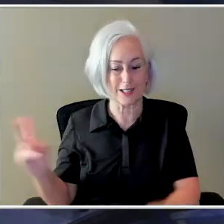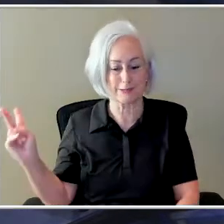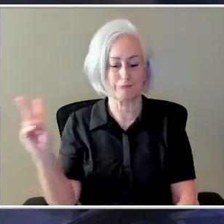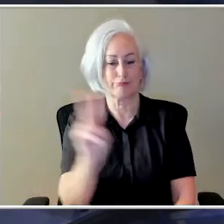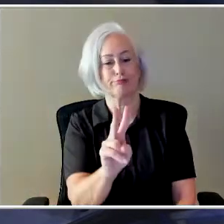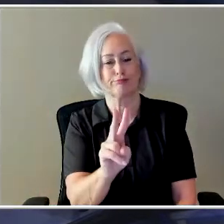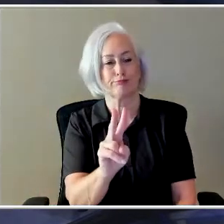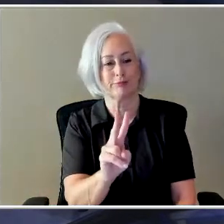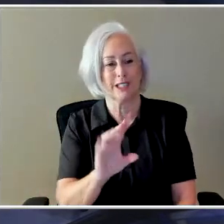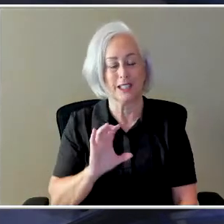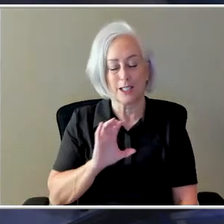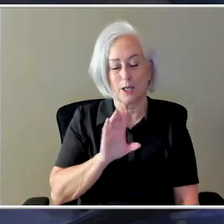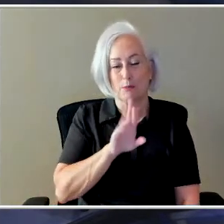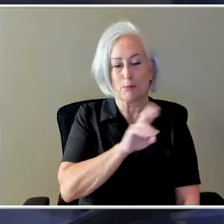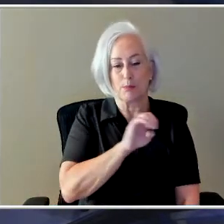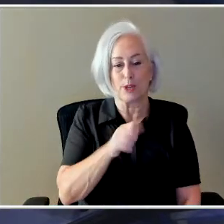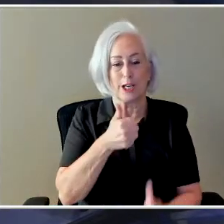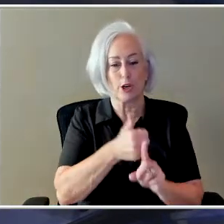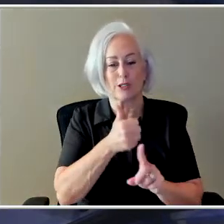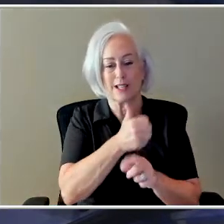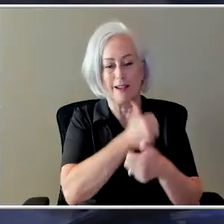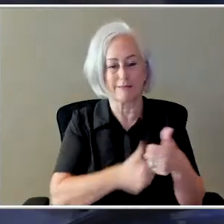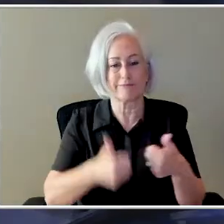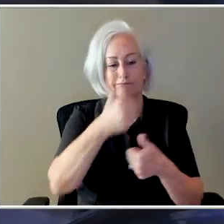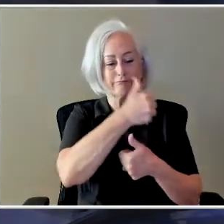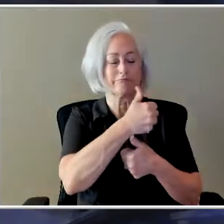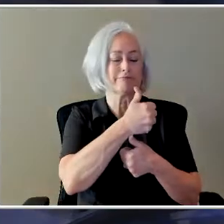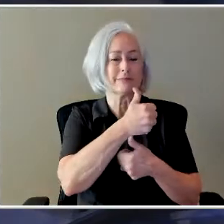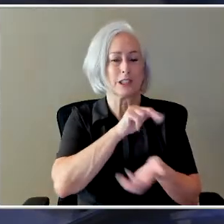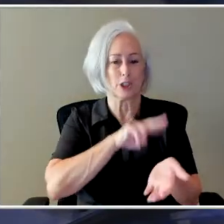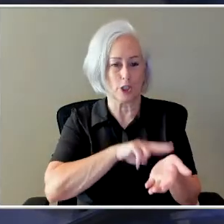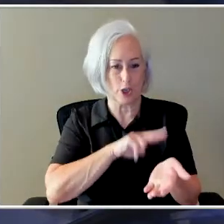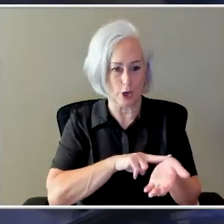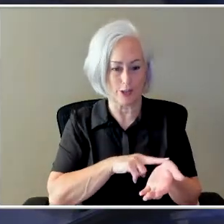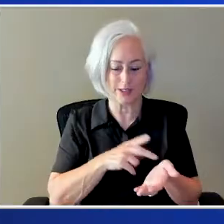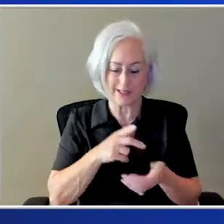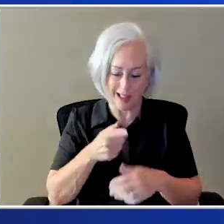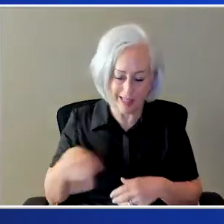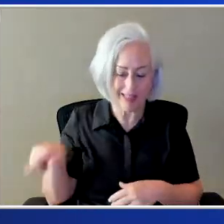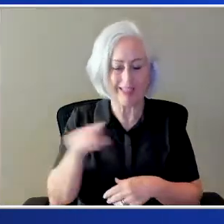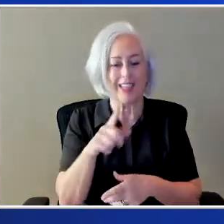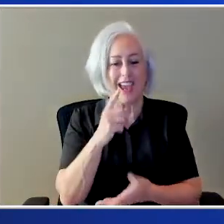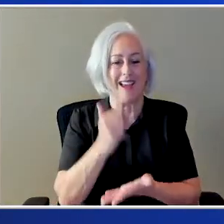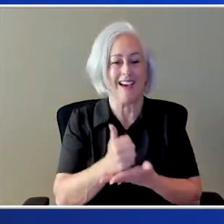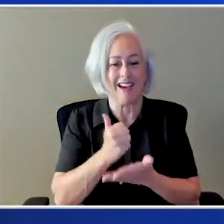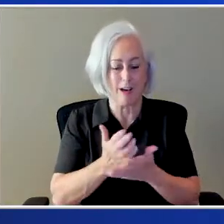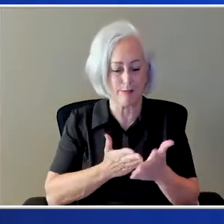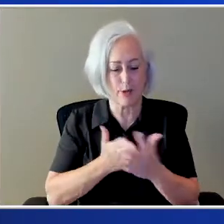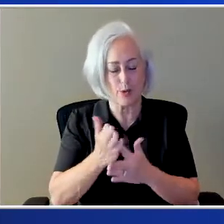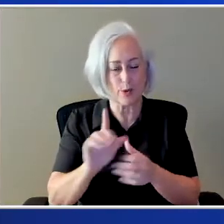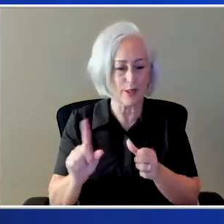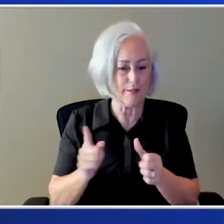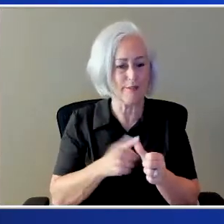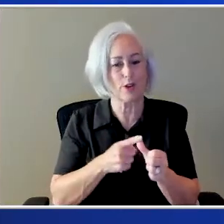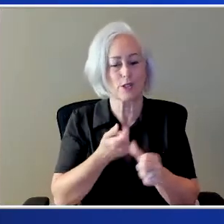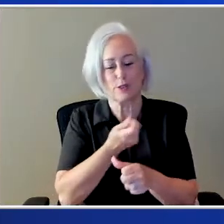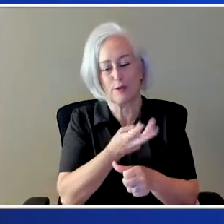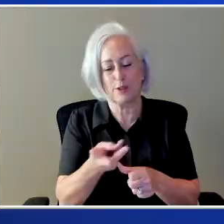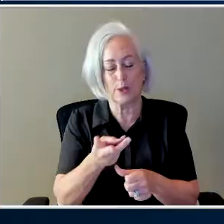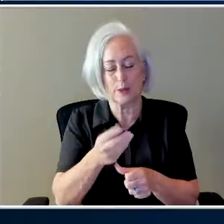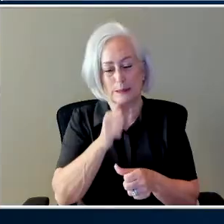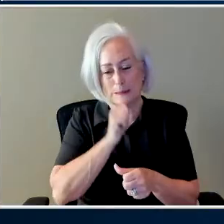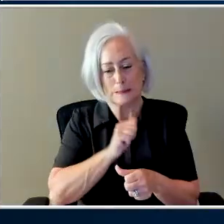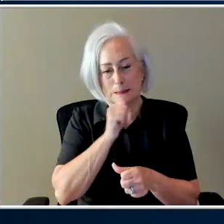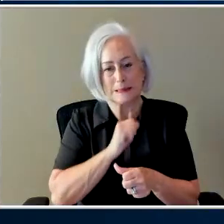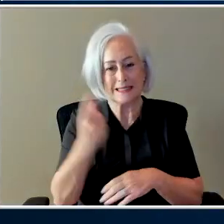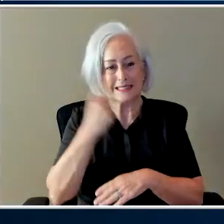charge nurse, and I mean, they got us through those first very difficult days, Sure. and that's why we asked to have them here. So.